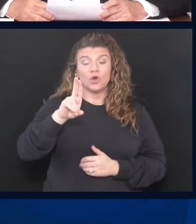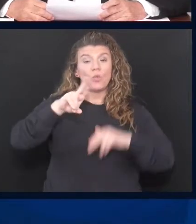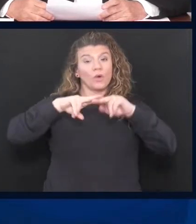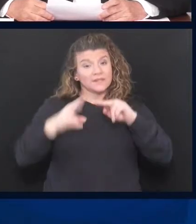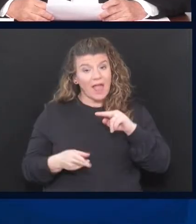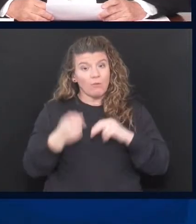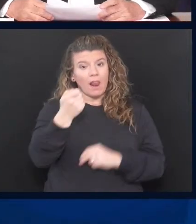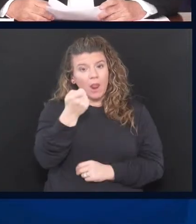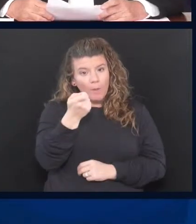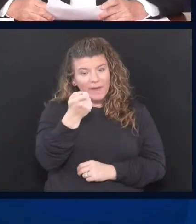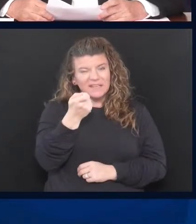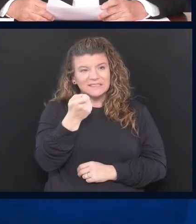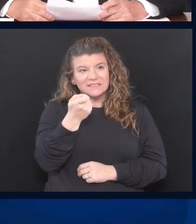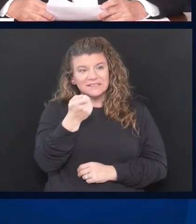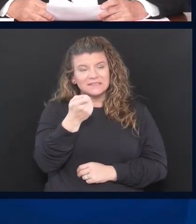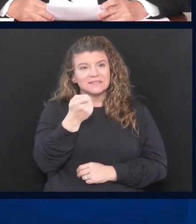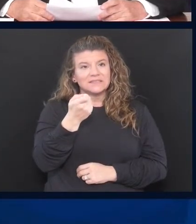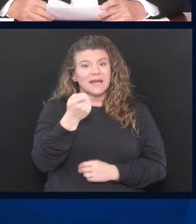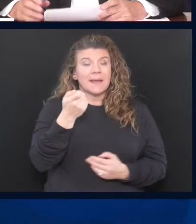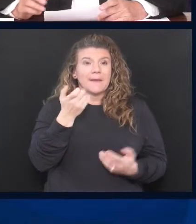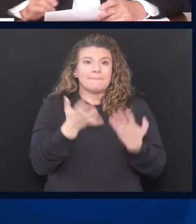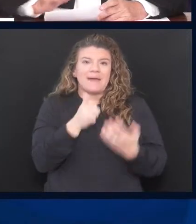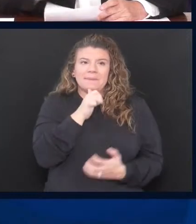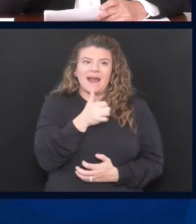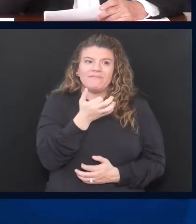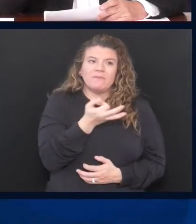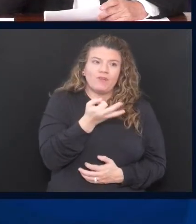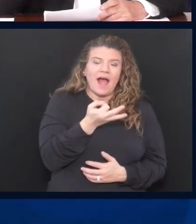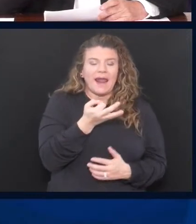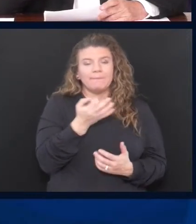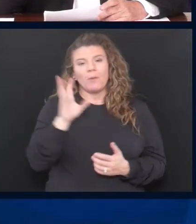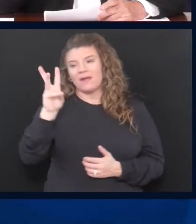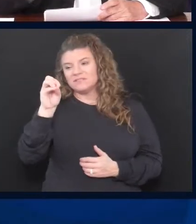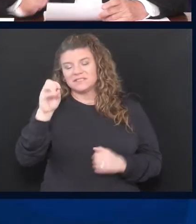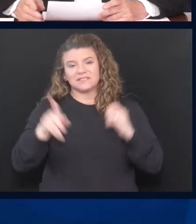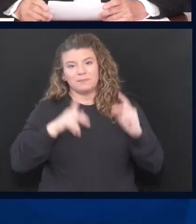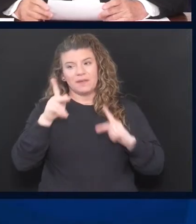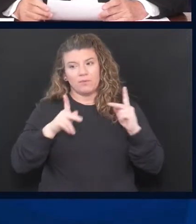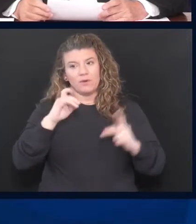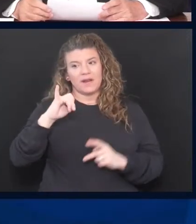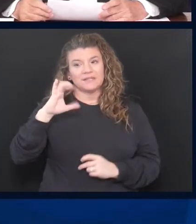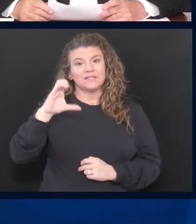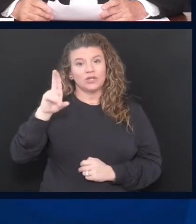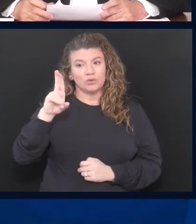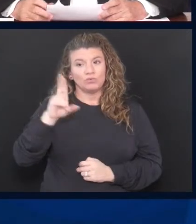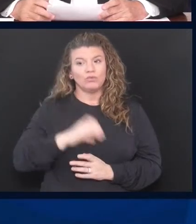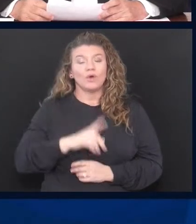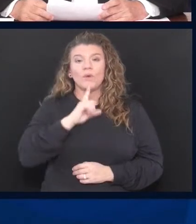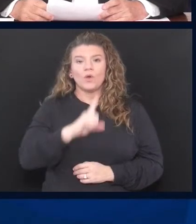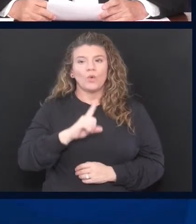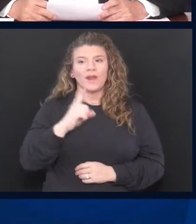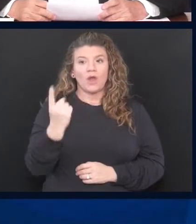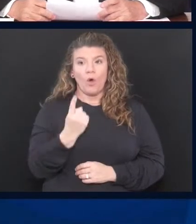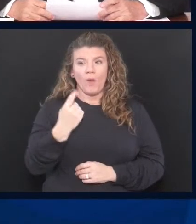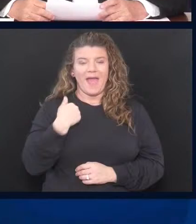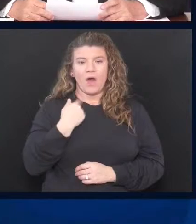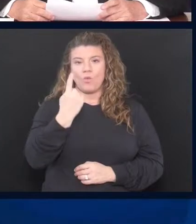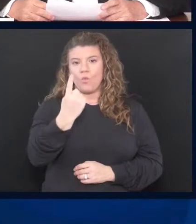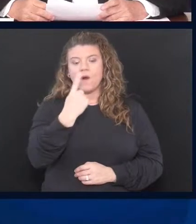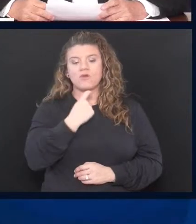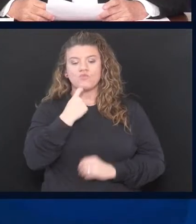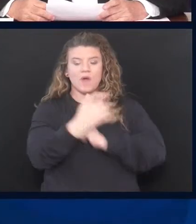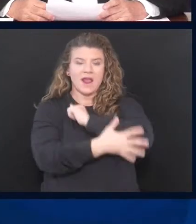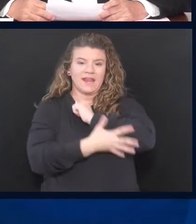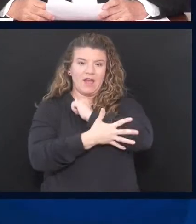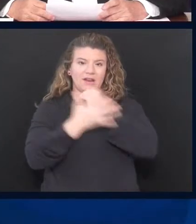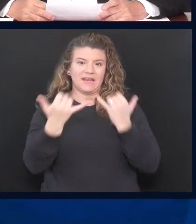down a little bit, maybe not from Friday, but we're 60 people in the ICU unit. And we really only have one red county now, and